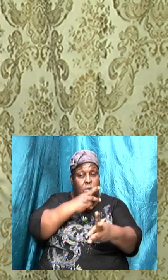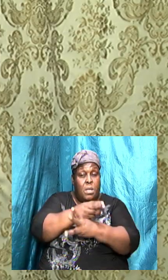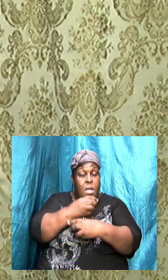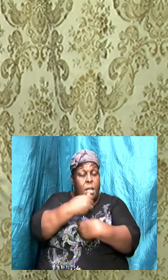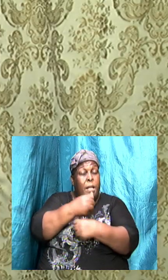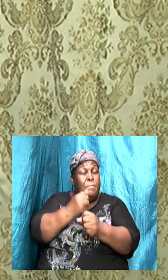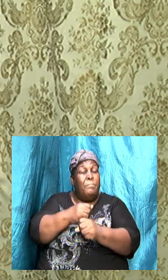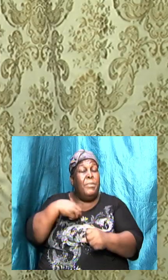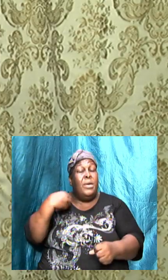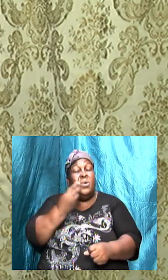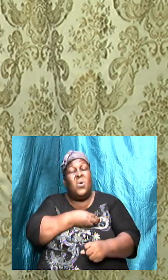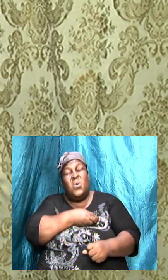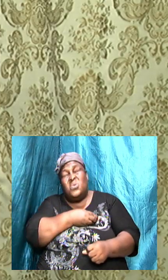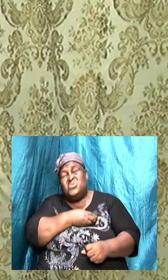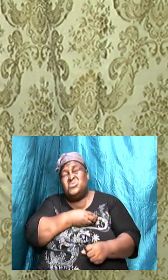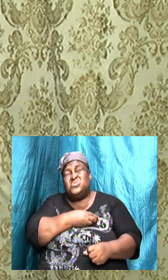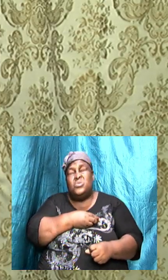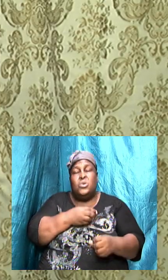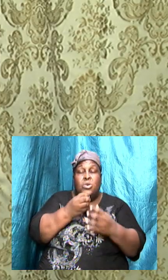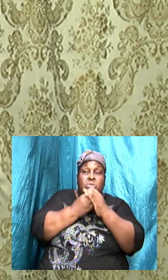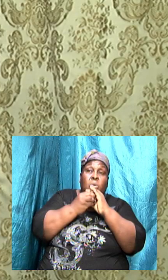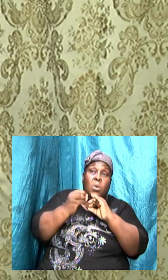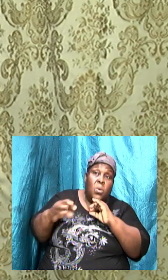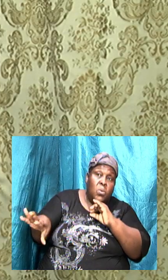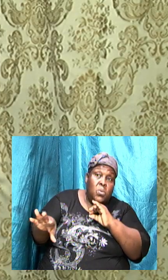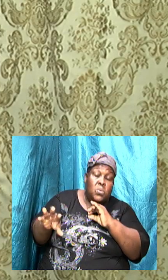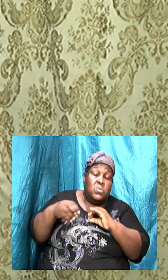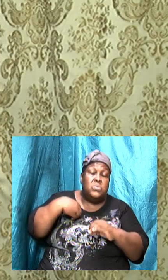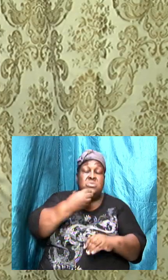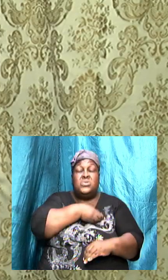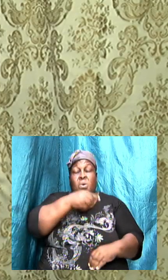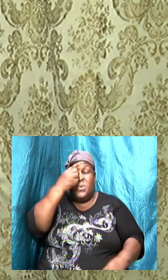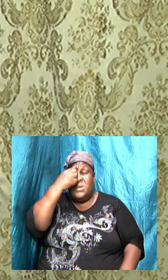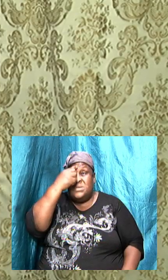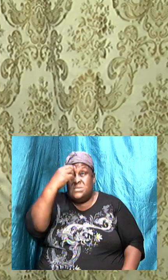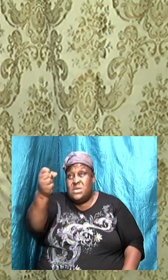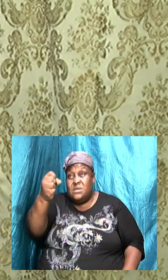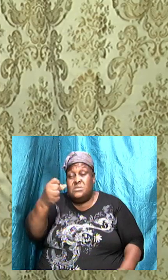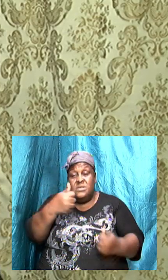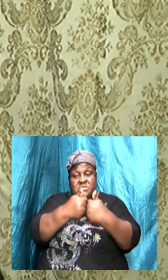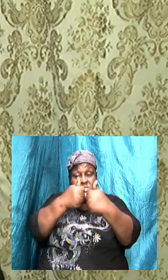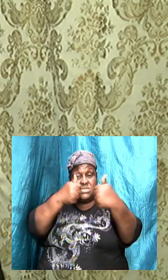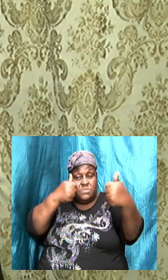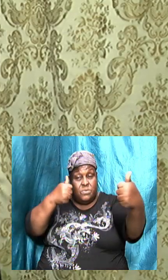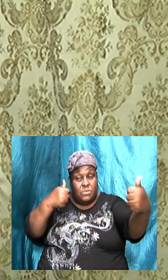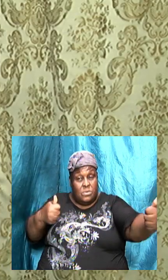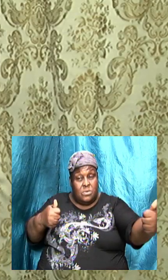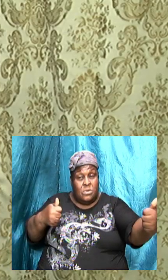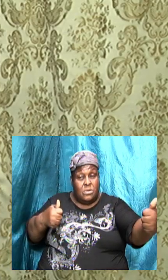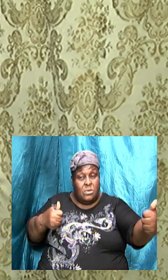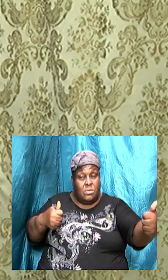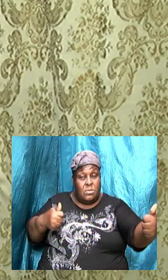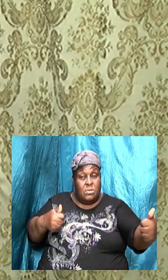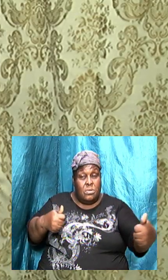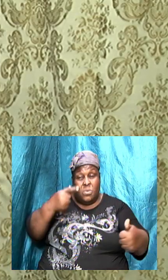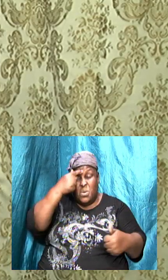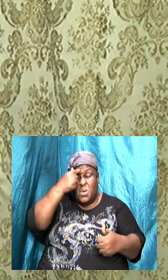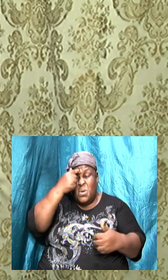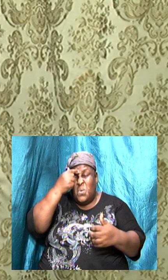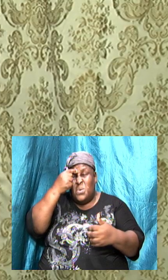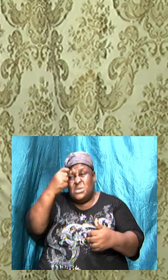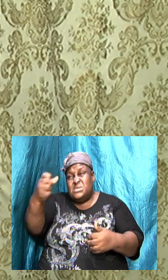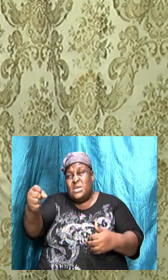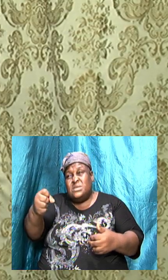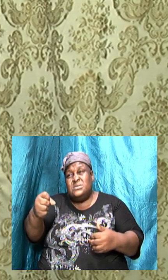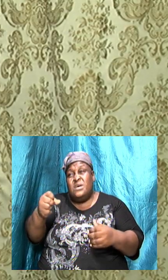lose our sense of separateness, our sense of belonging to